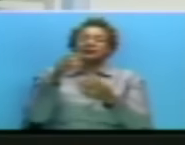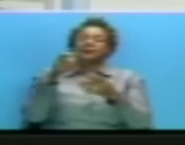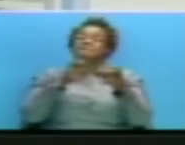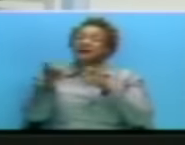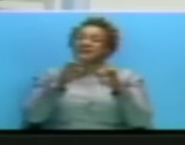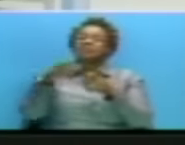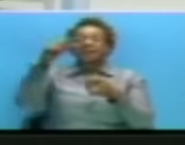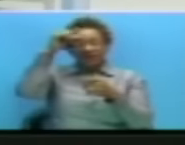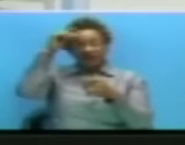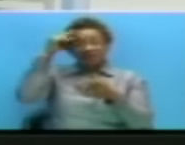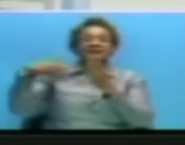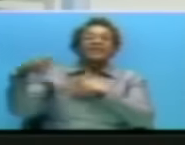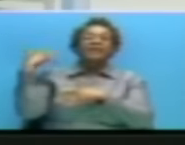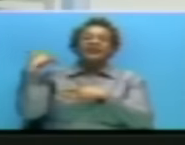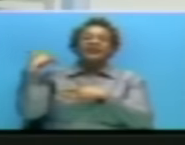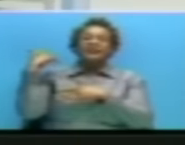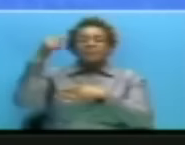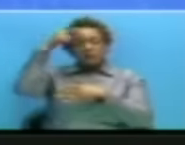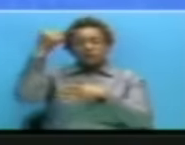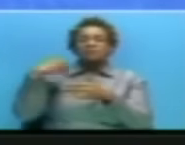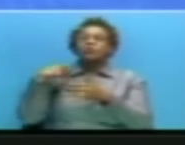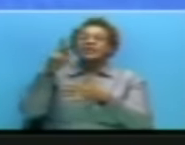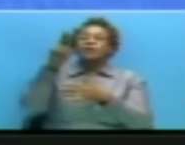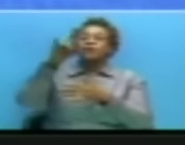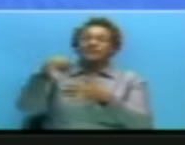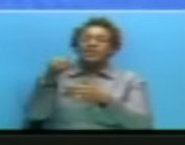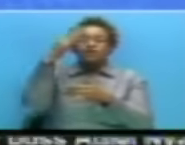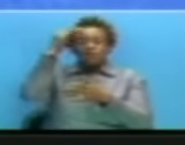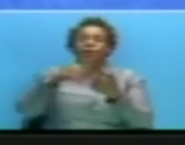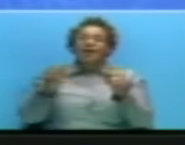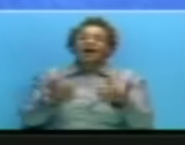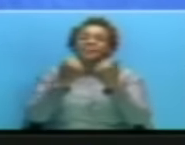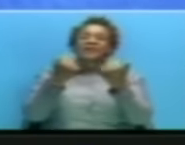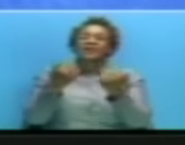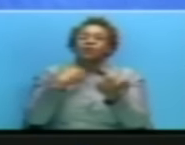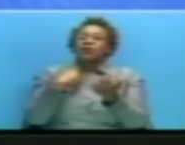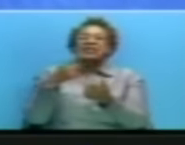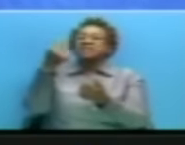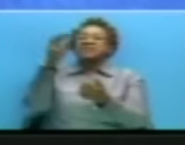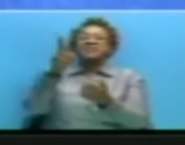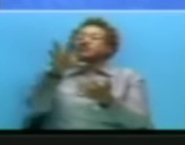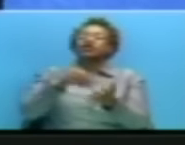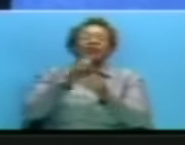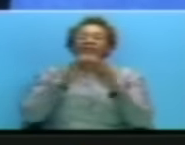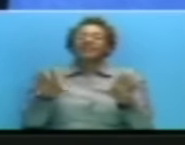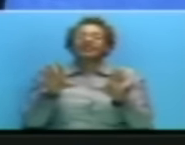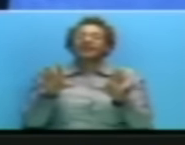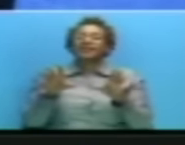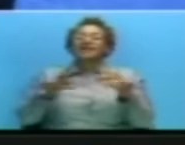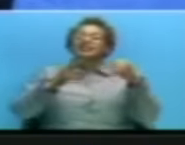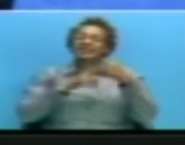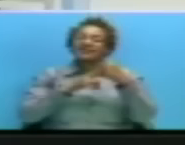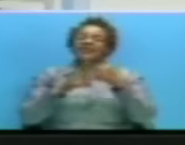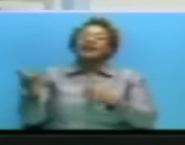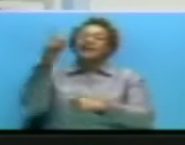of the day. Then, because I was in KUJ, you know what happened, and there were no TVs that were stolen. In fact, 7 days